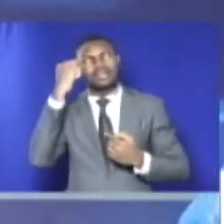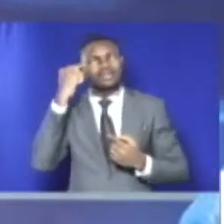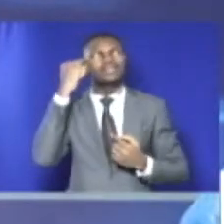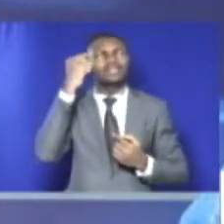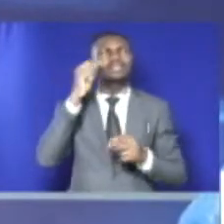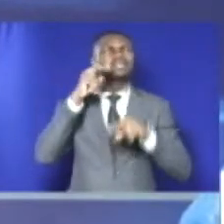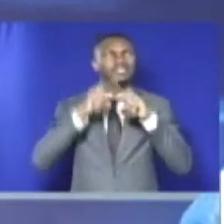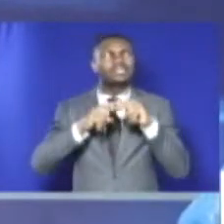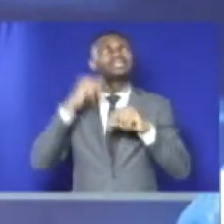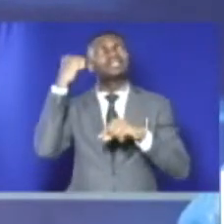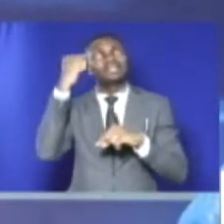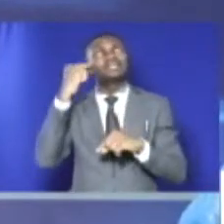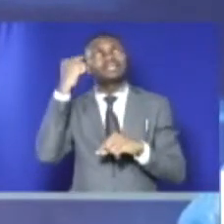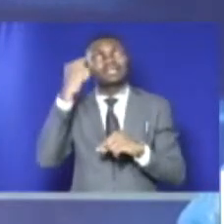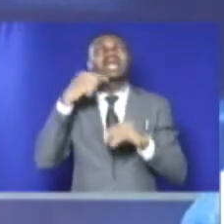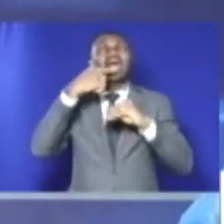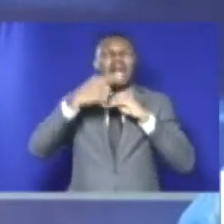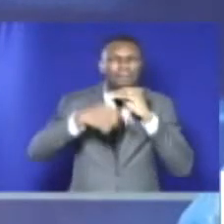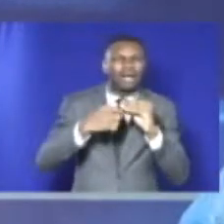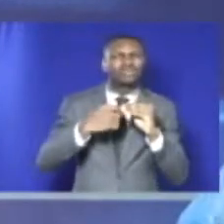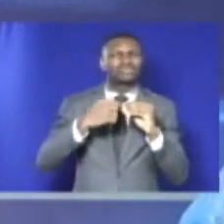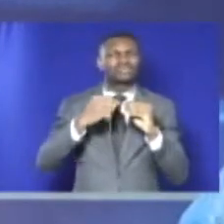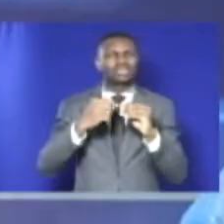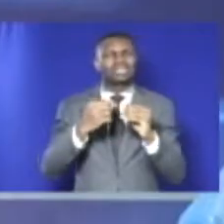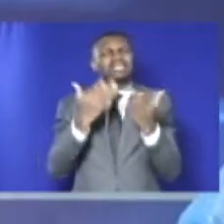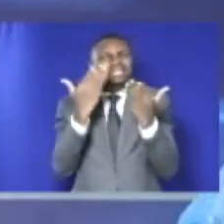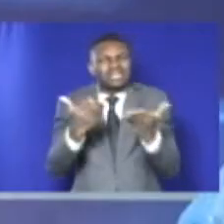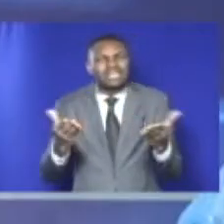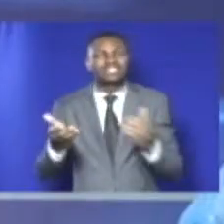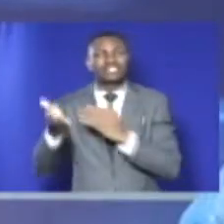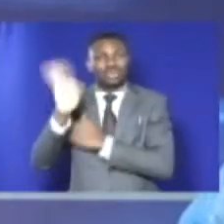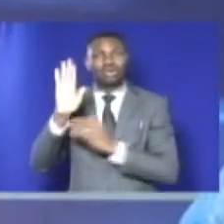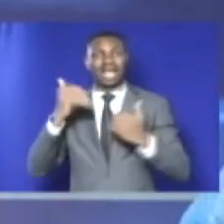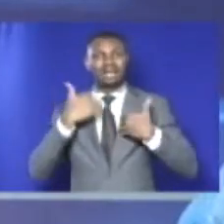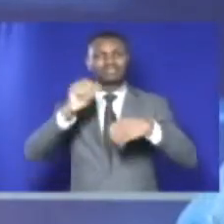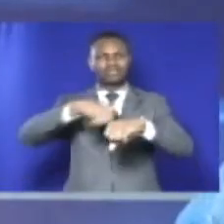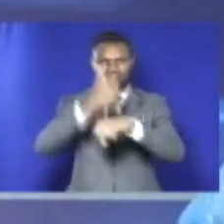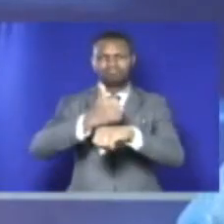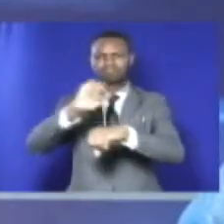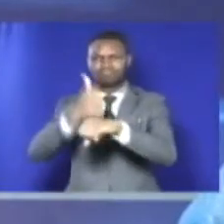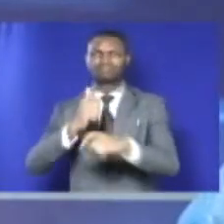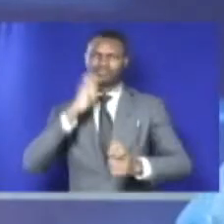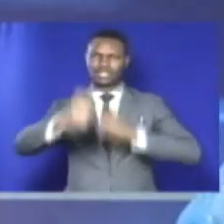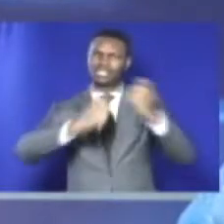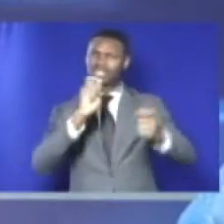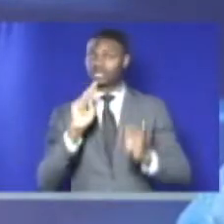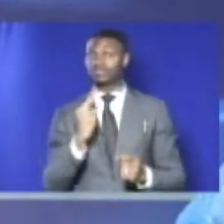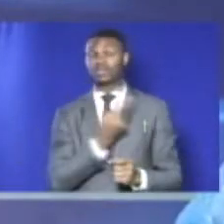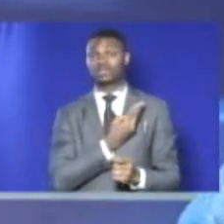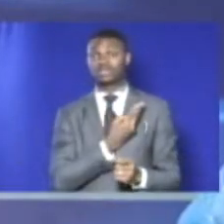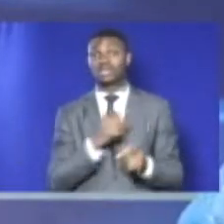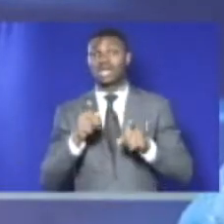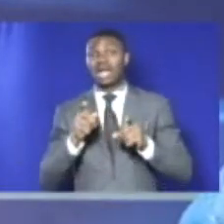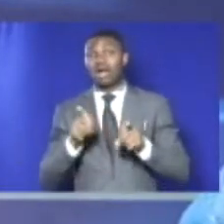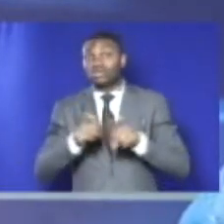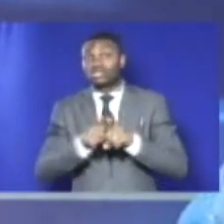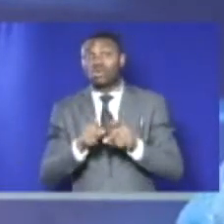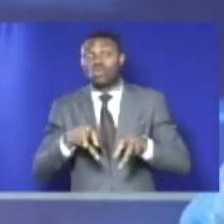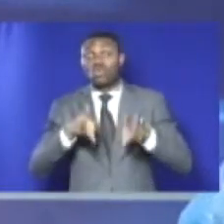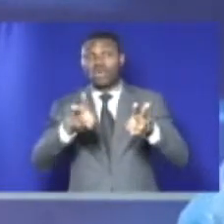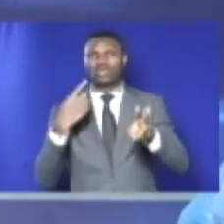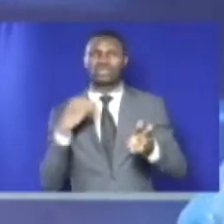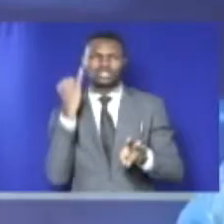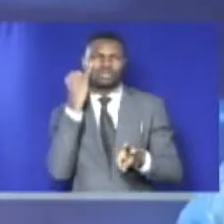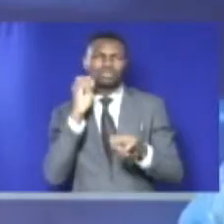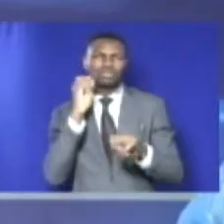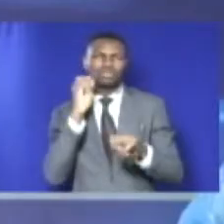think about the resources God has put in our hands and the way we're supposed to manage them. So